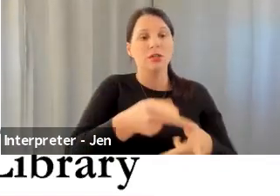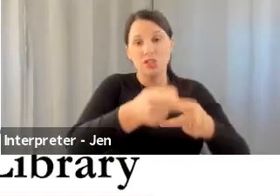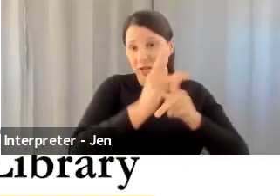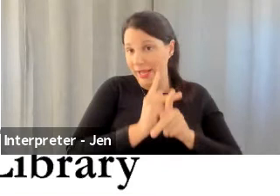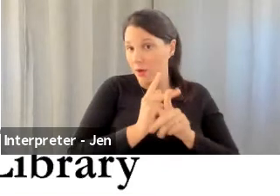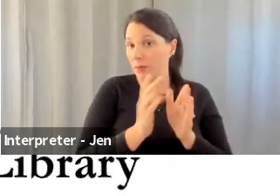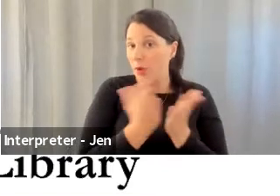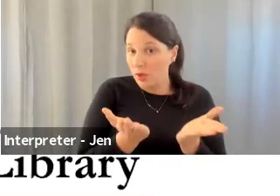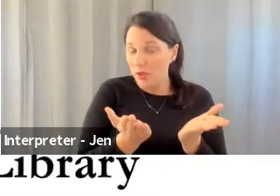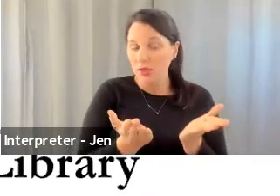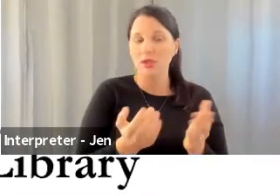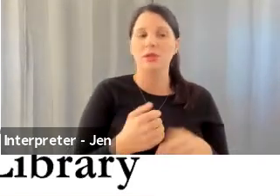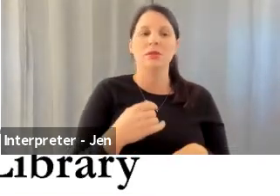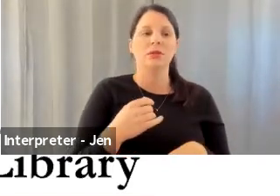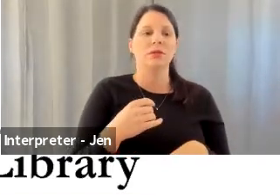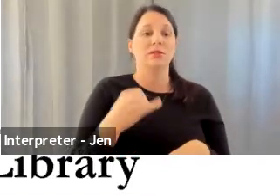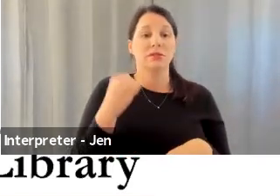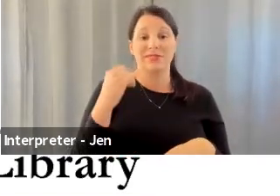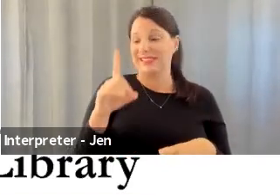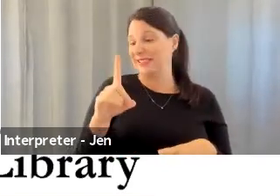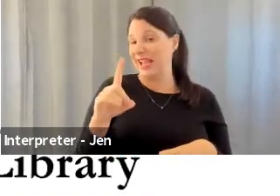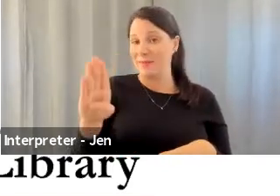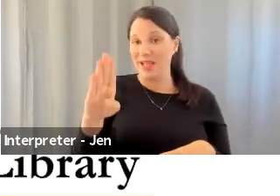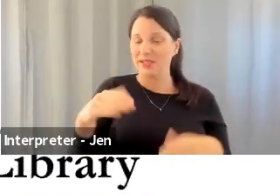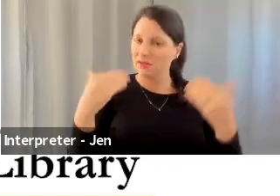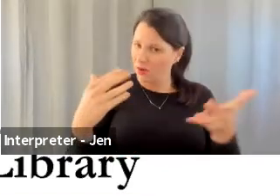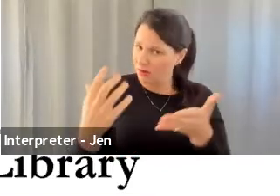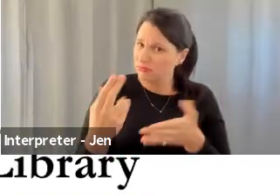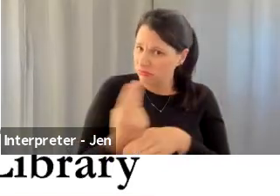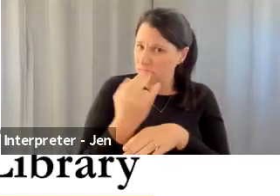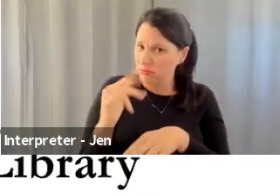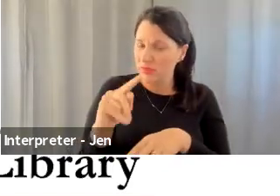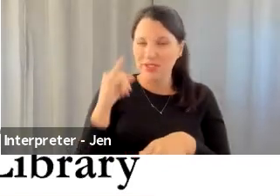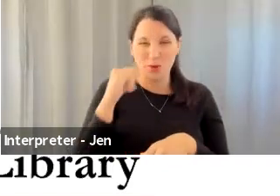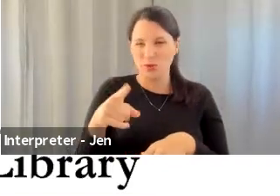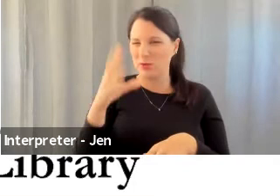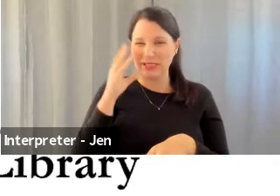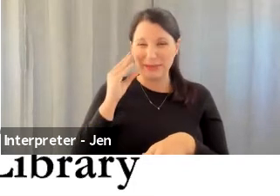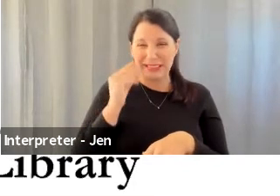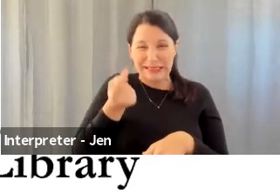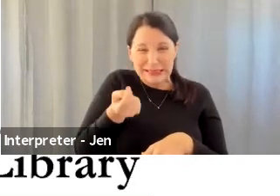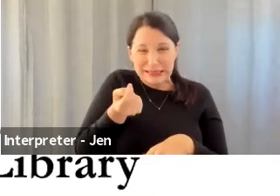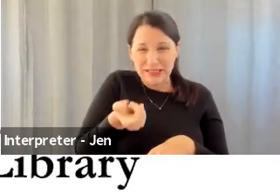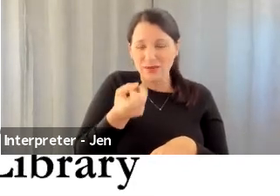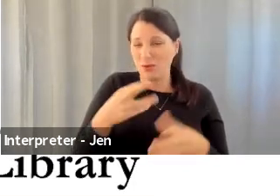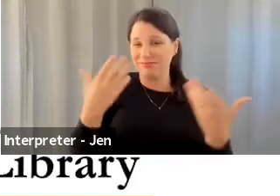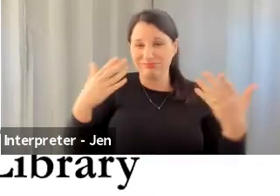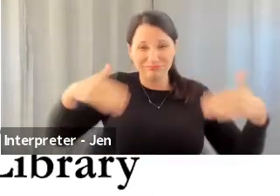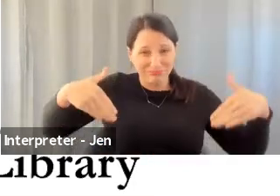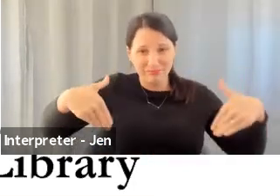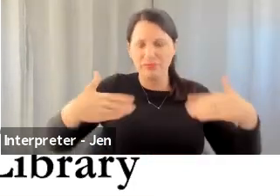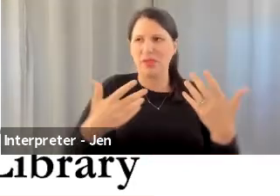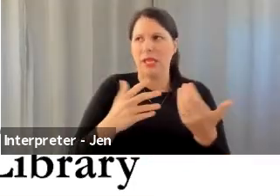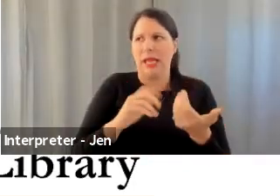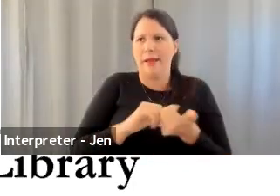databases, things like that. And if you don't have much experience with those things, it might be kind of like, okay, well, where do I start? So that's where we come in. So we